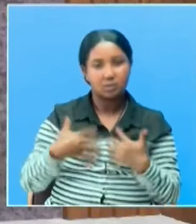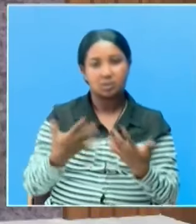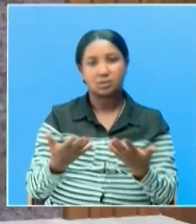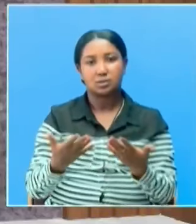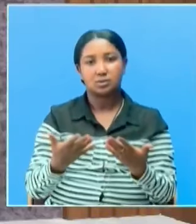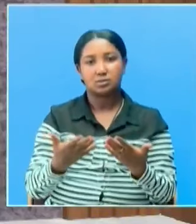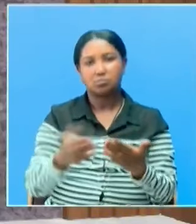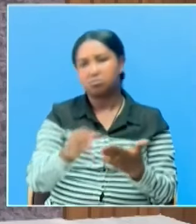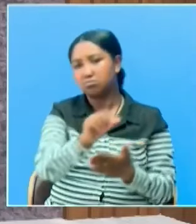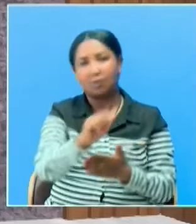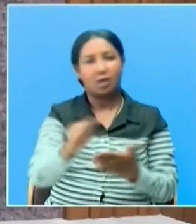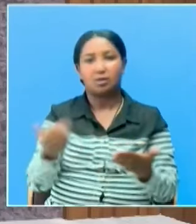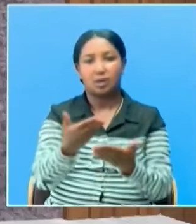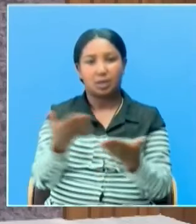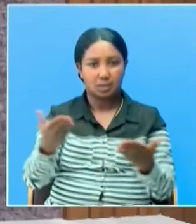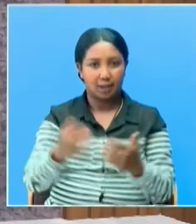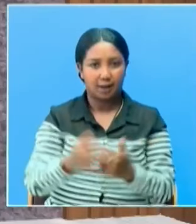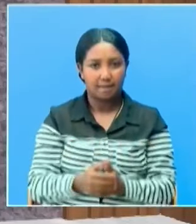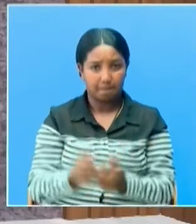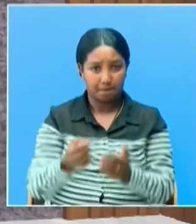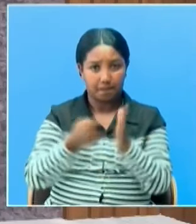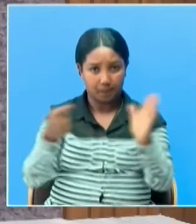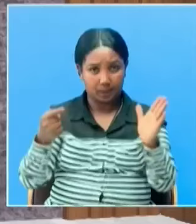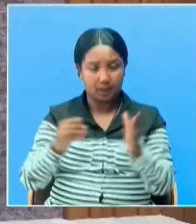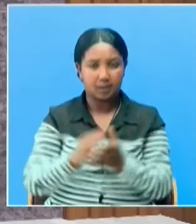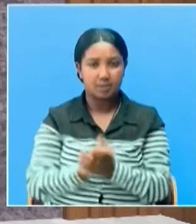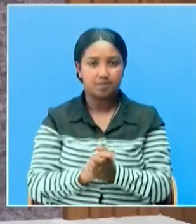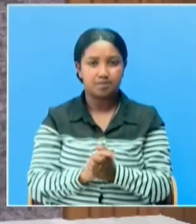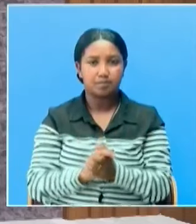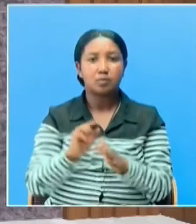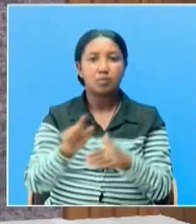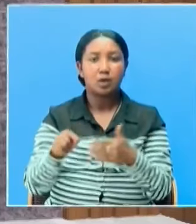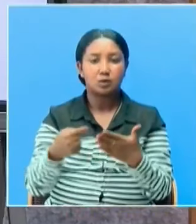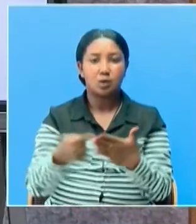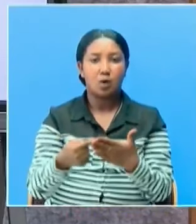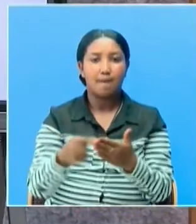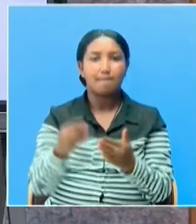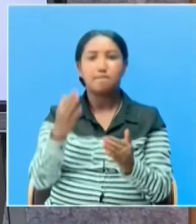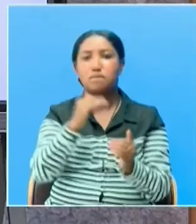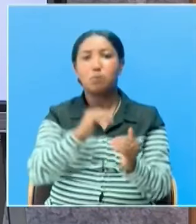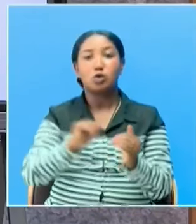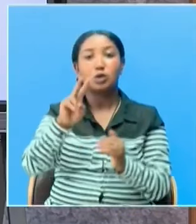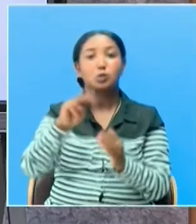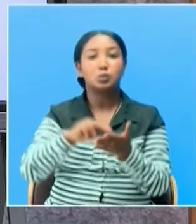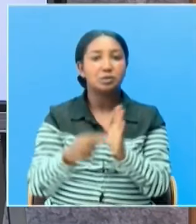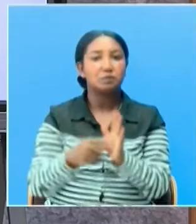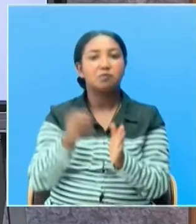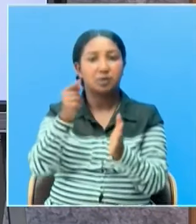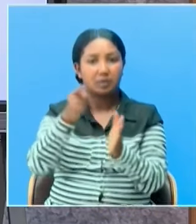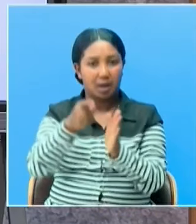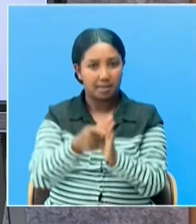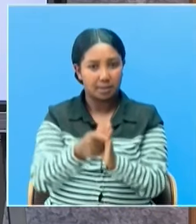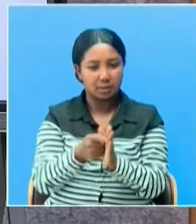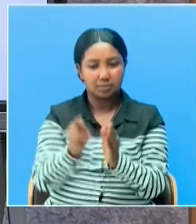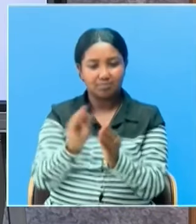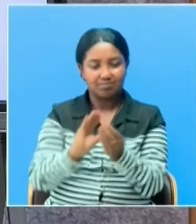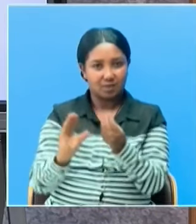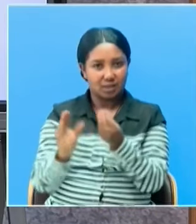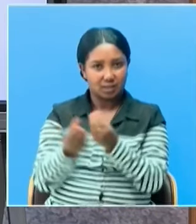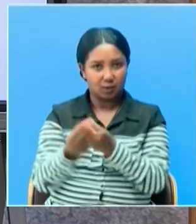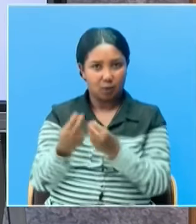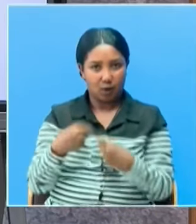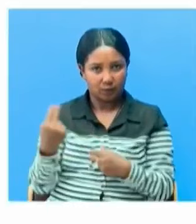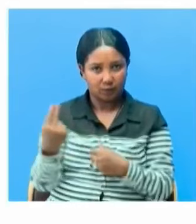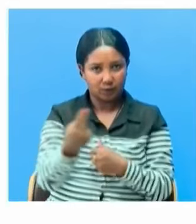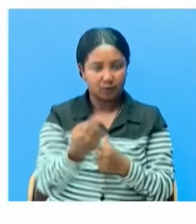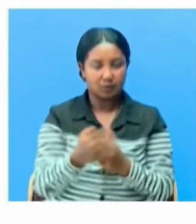persons, and so forth. Is it clear? So, more than two means, for example, in such case, we have to